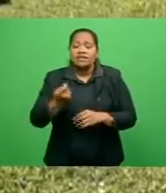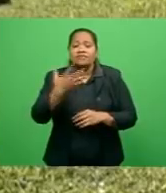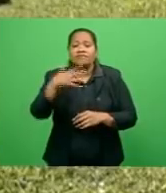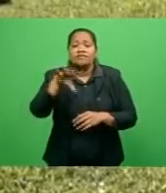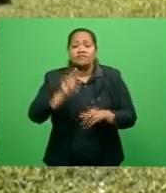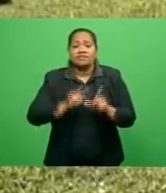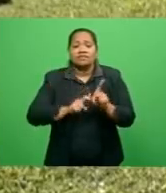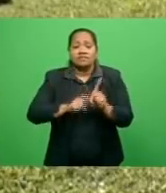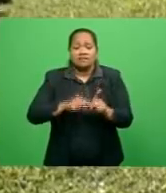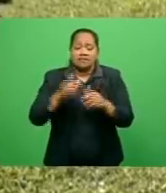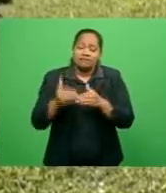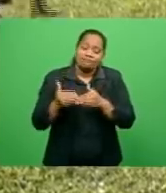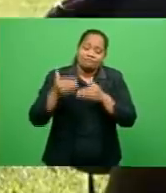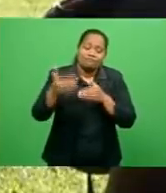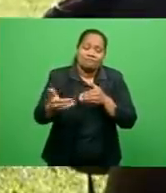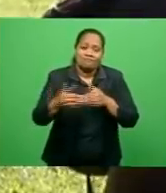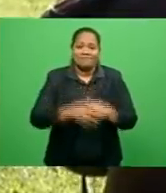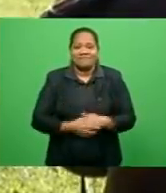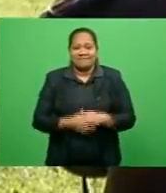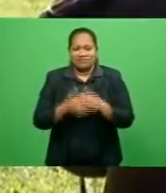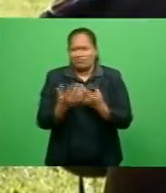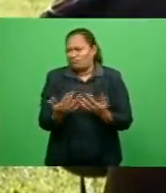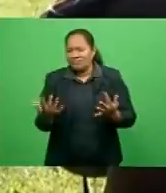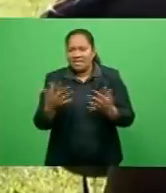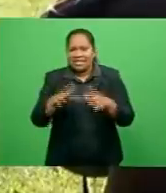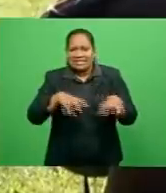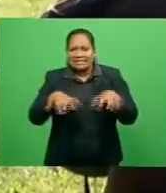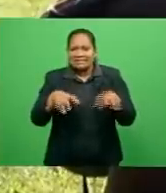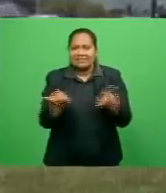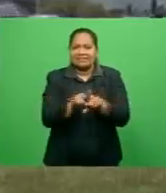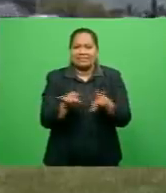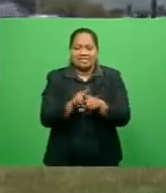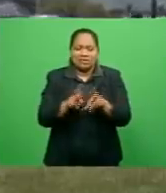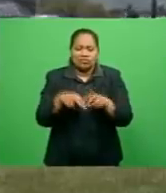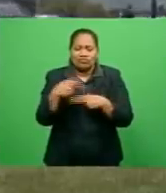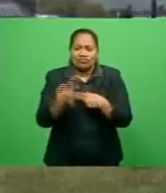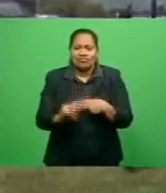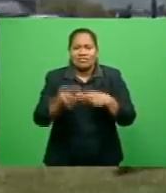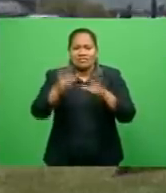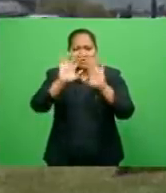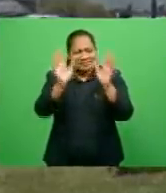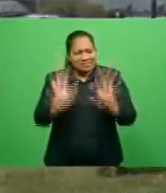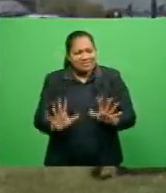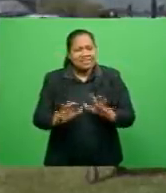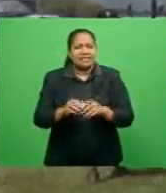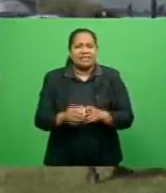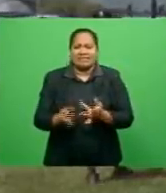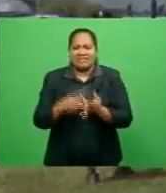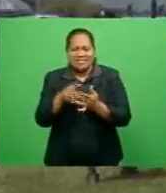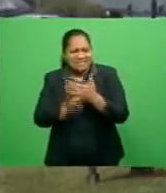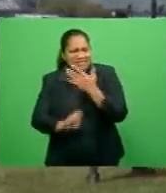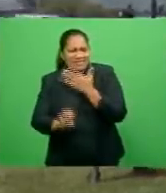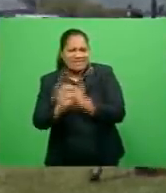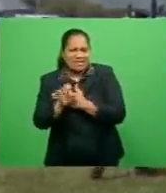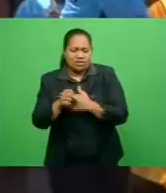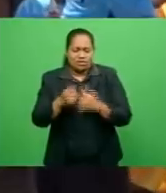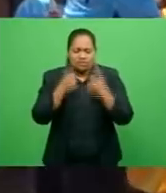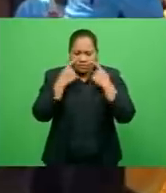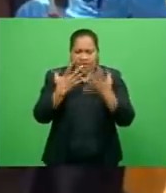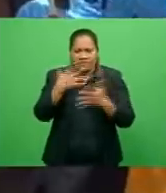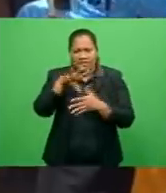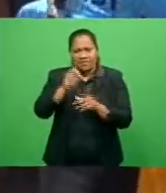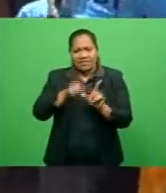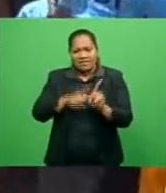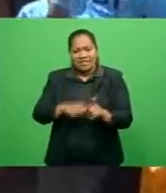years. Several activities such as tree planting and sporting events were also organized to mark 50 years of independence in